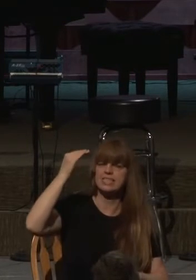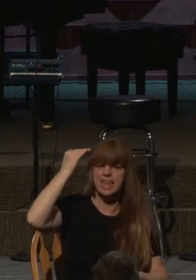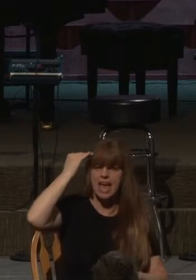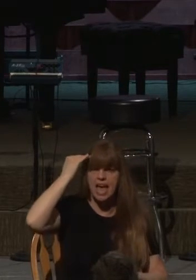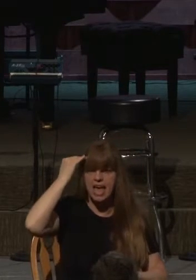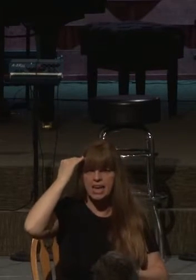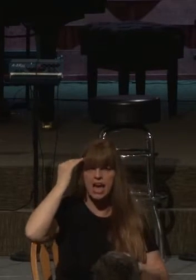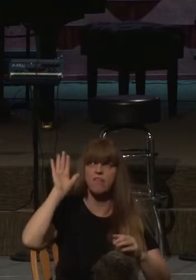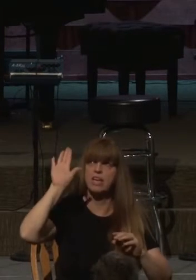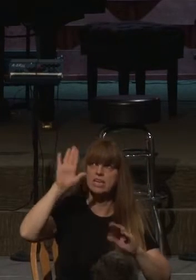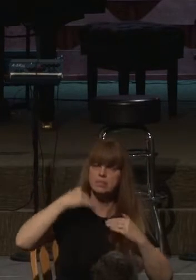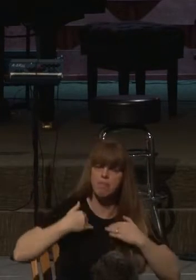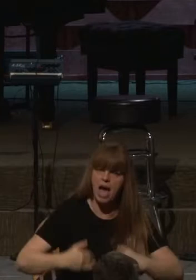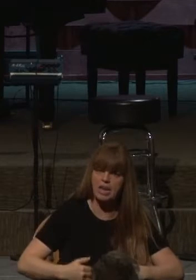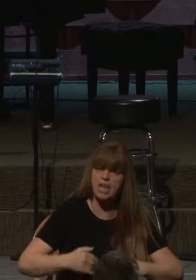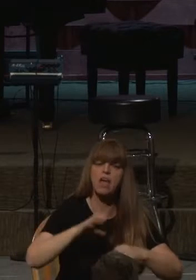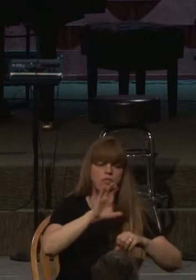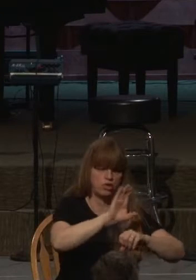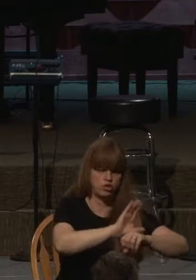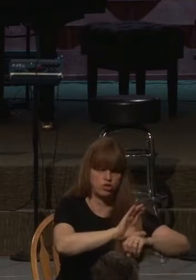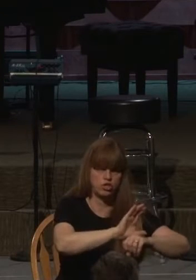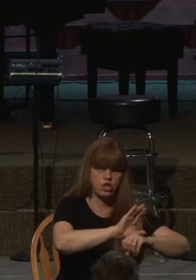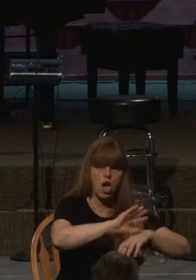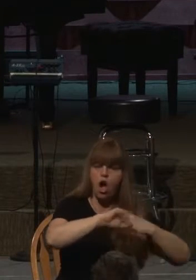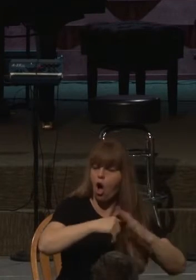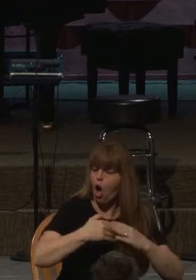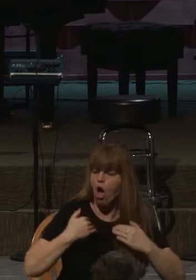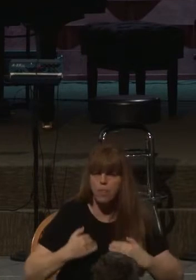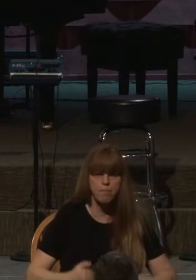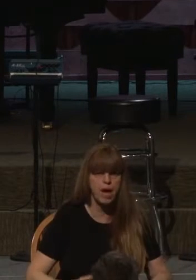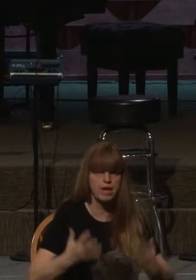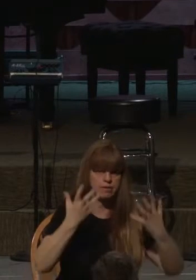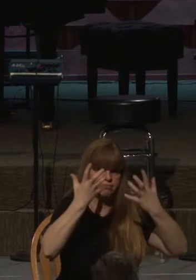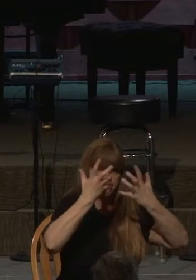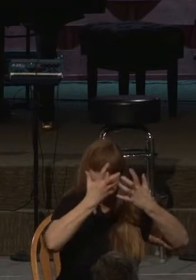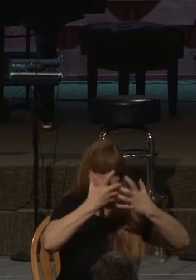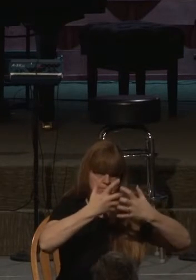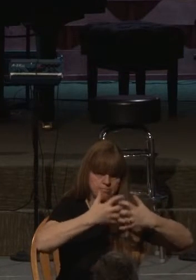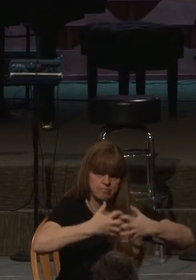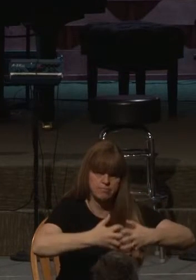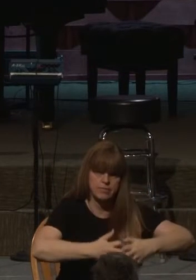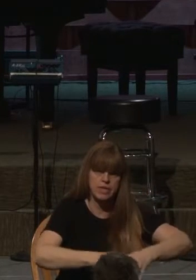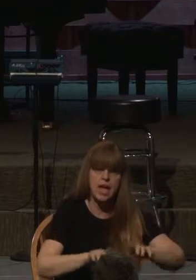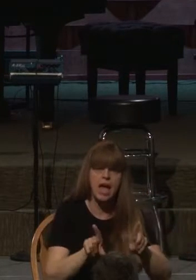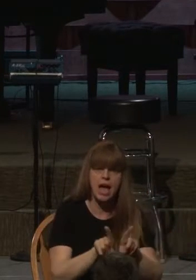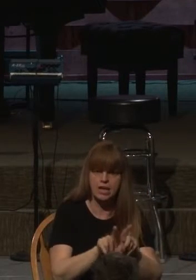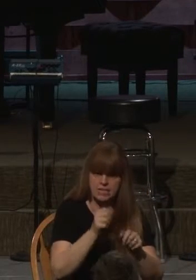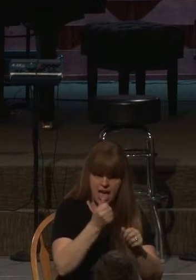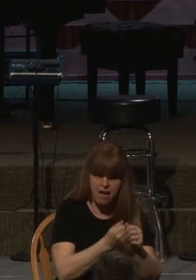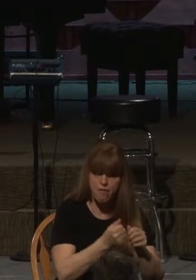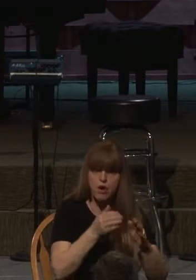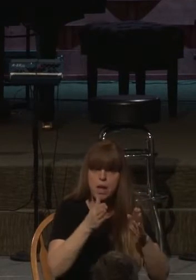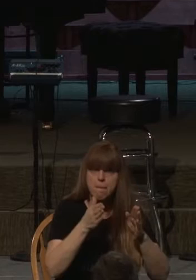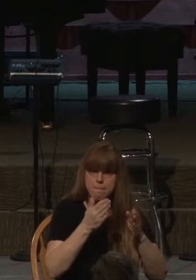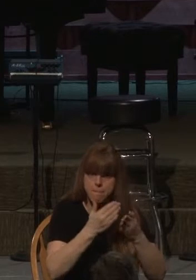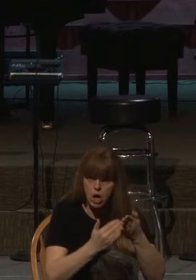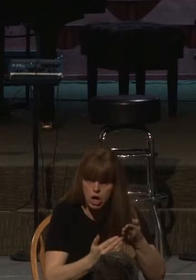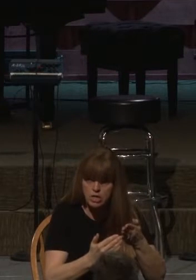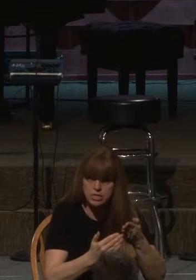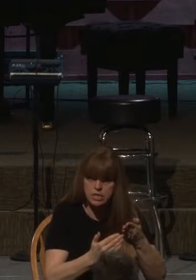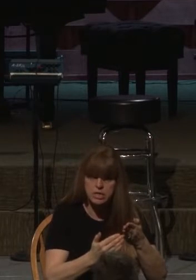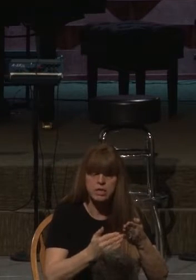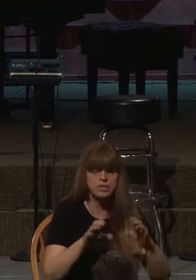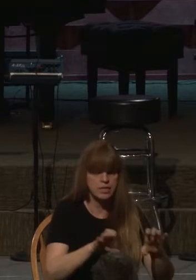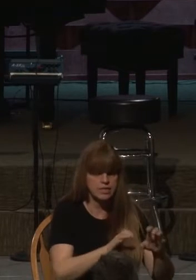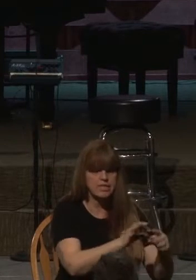the church. He makes the whole body fit together perfectly as each part does its own